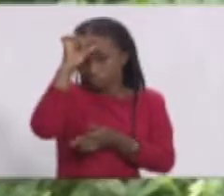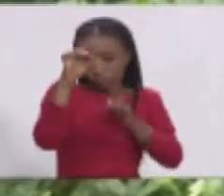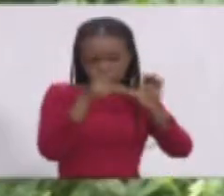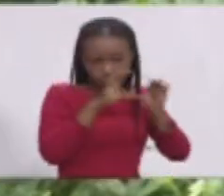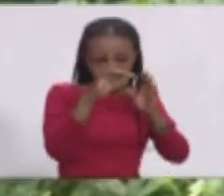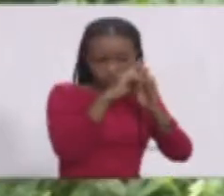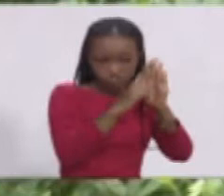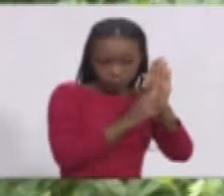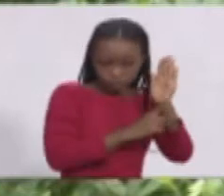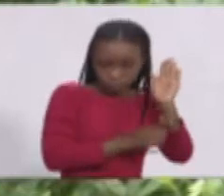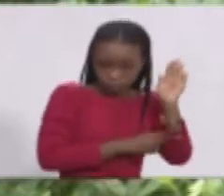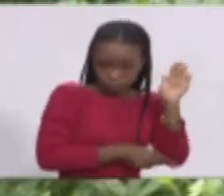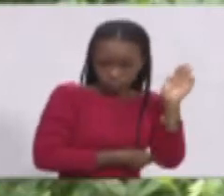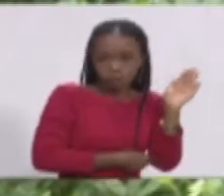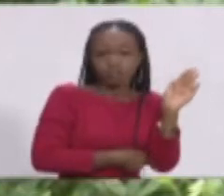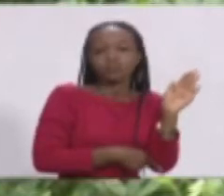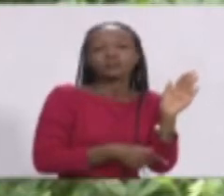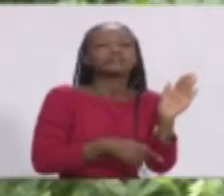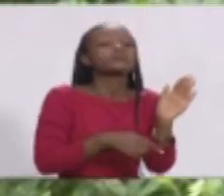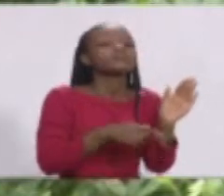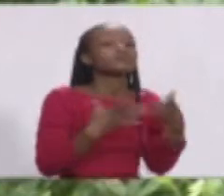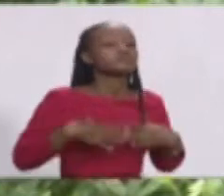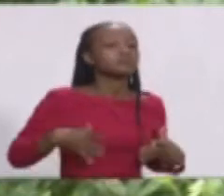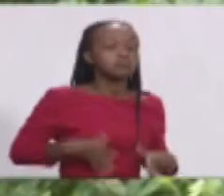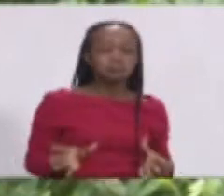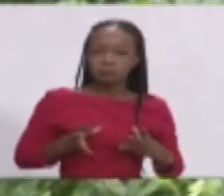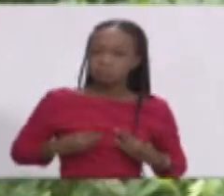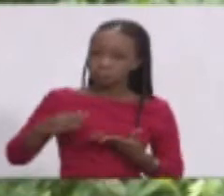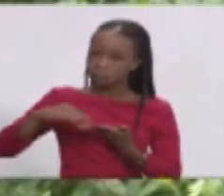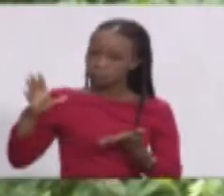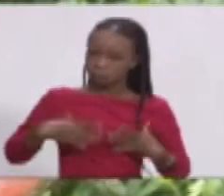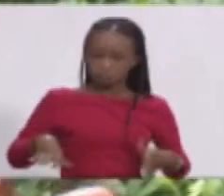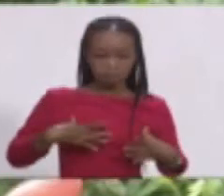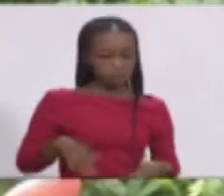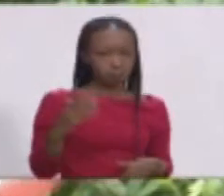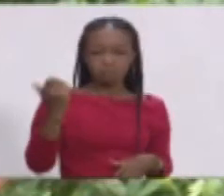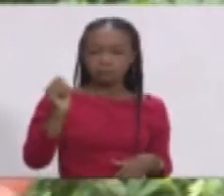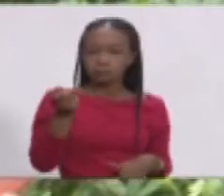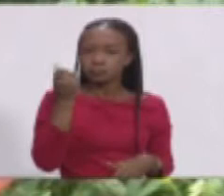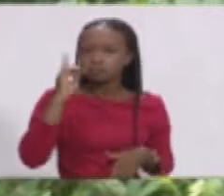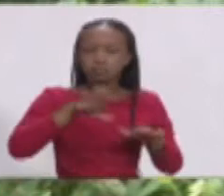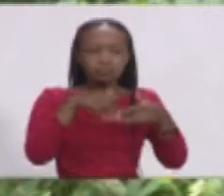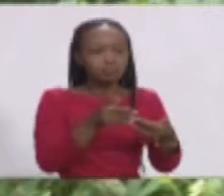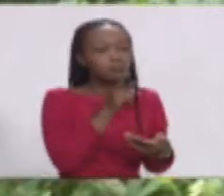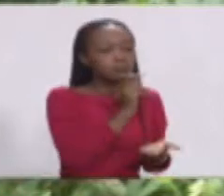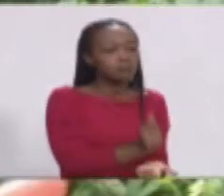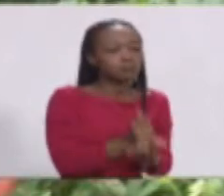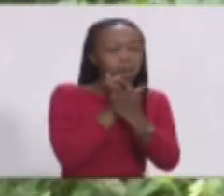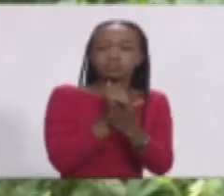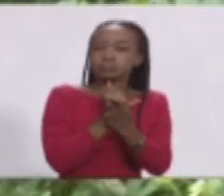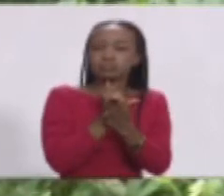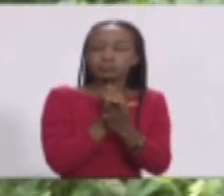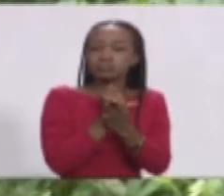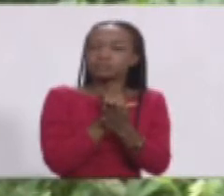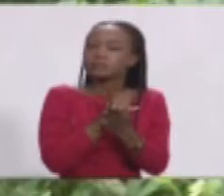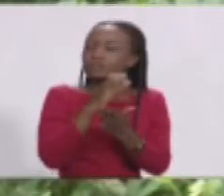they may be more compliant. Mm-hmm. And it's true that for some people it wasn't clear how the curfew would help. It's a virus transmitted at